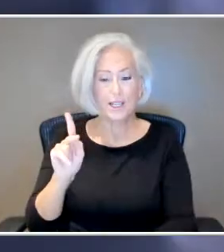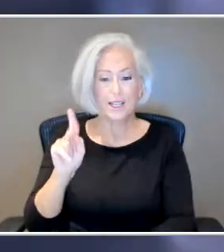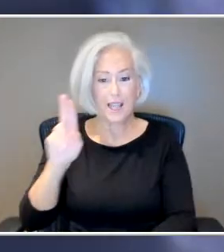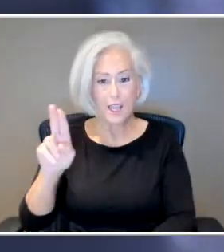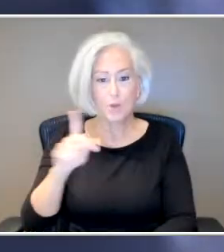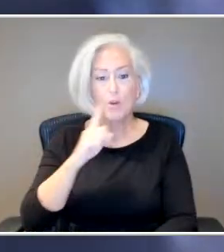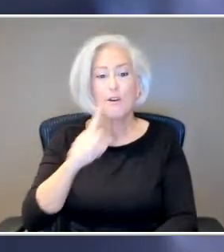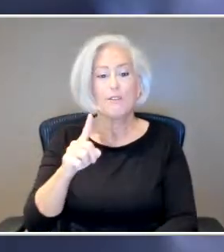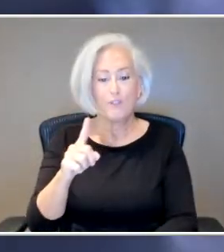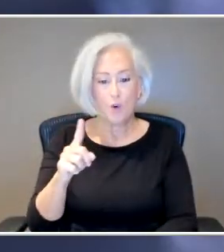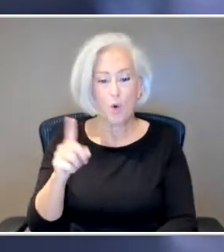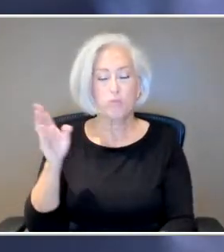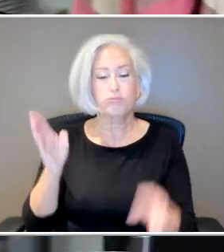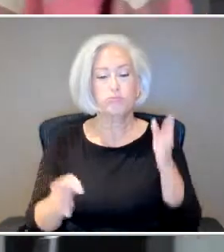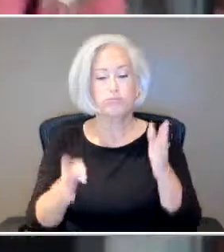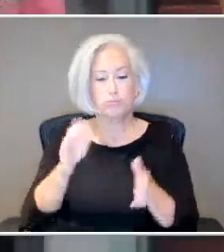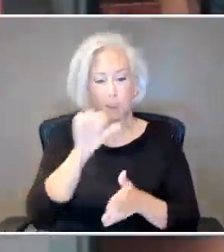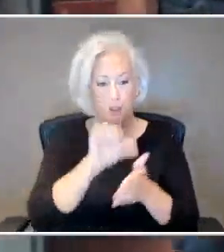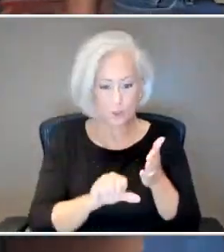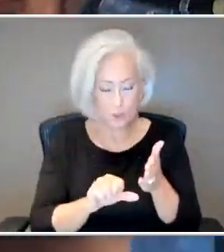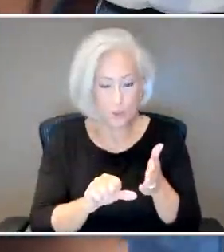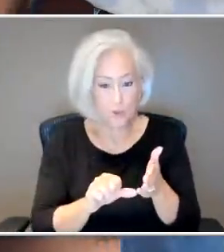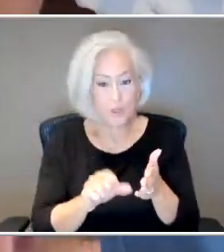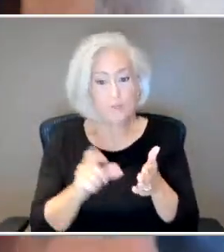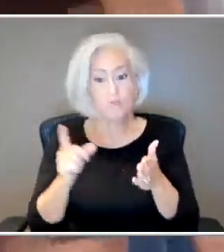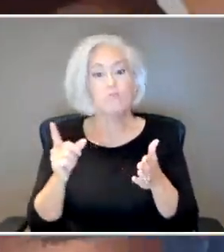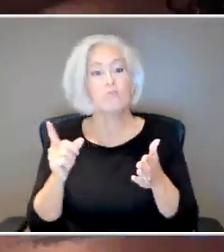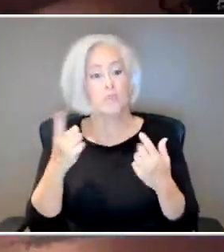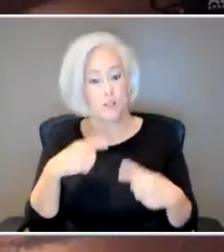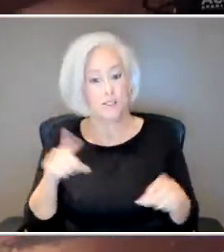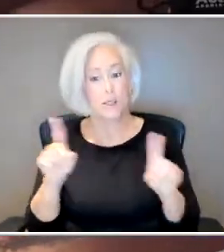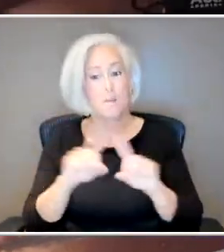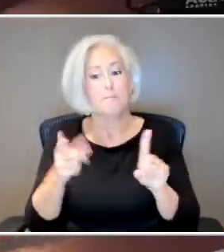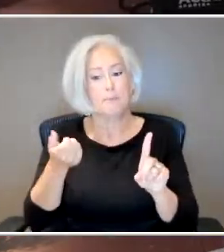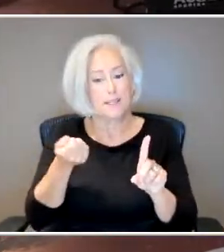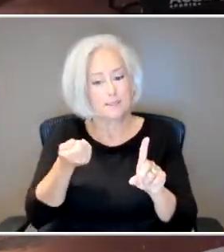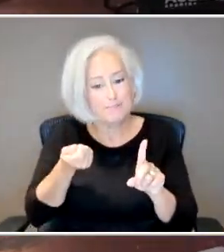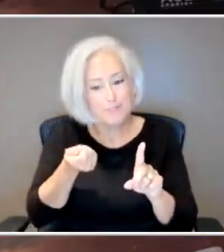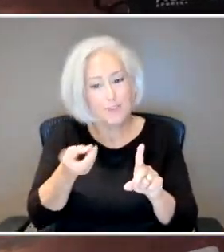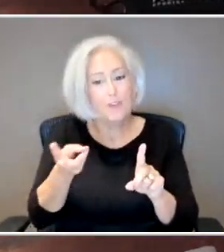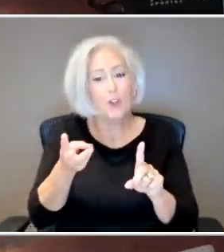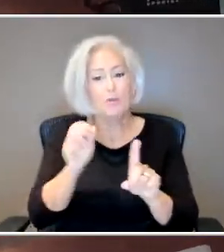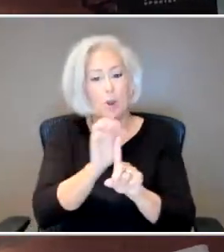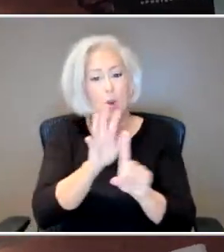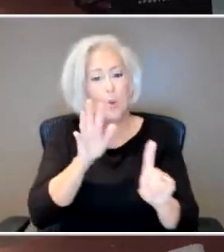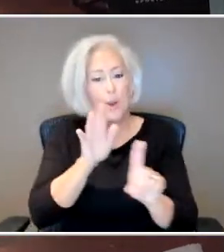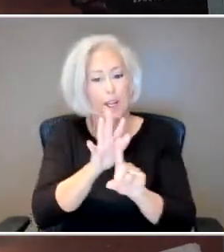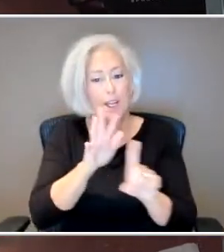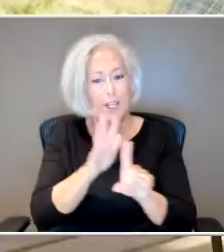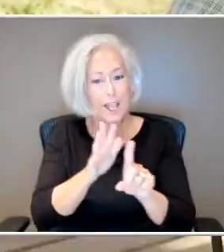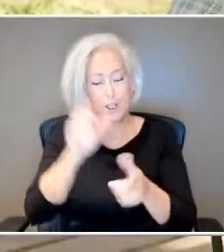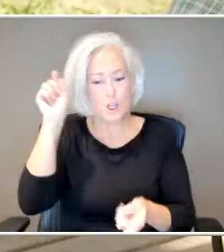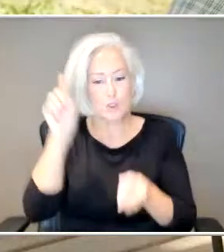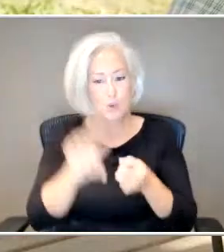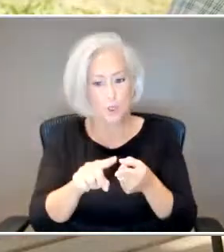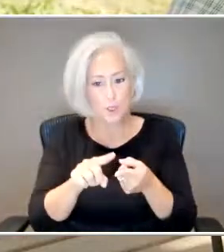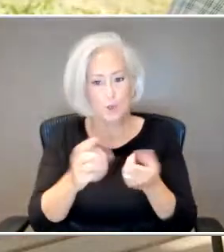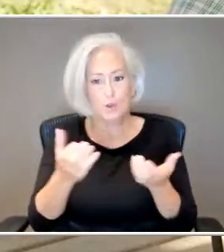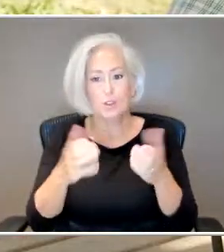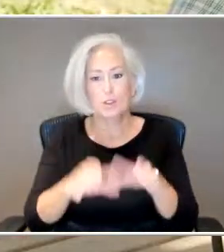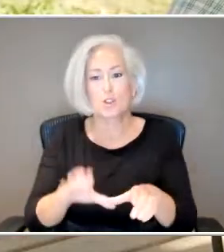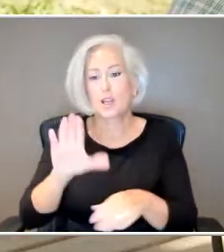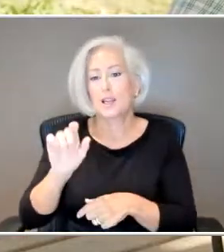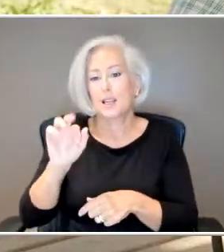was successful, but he still needed a few rounds of radiation to reduce the chances of the cancer returning. They were